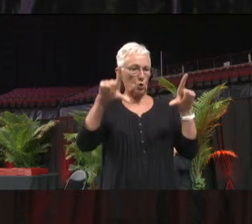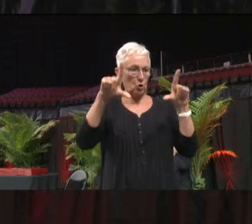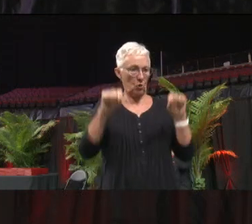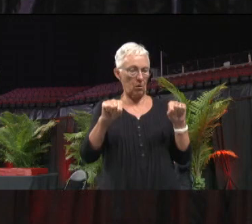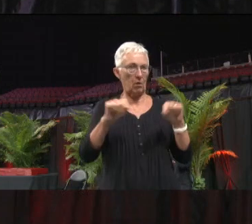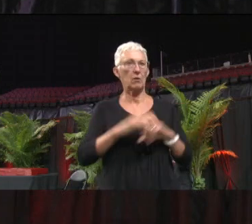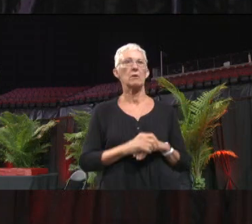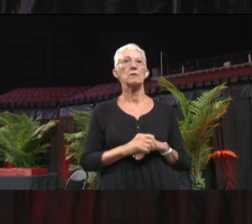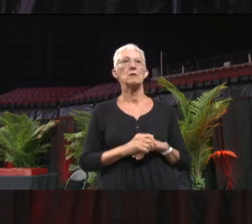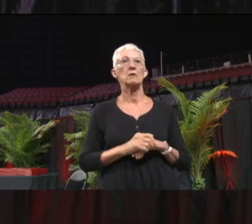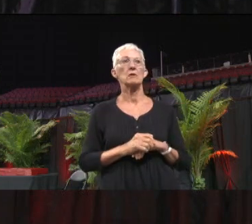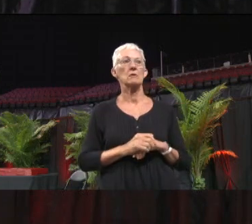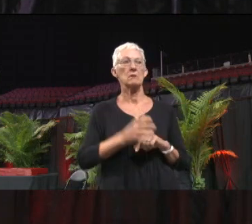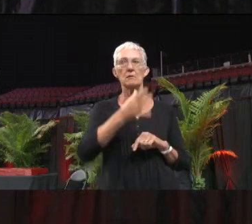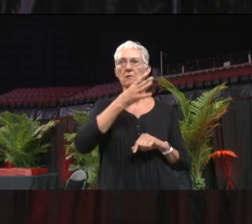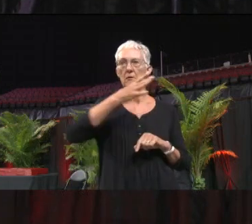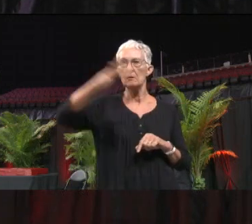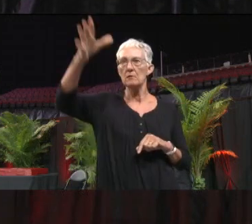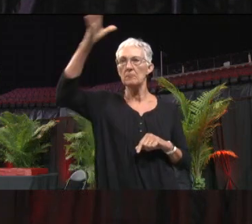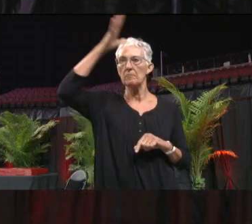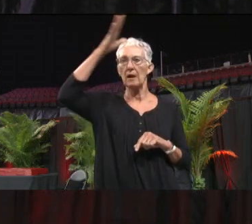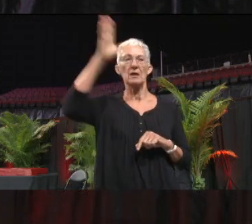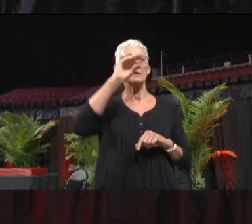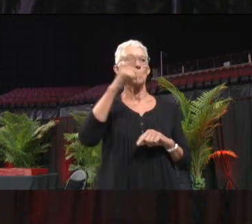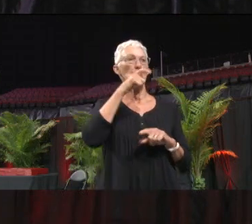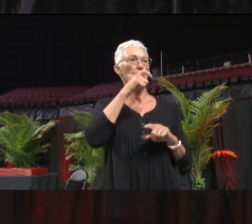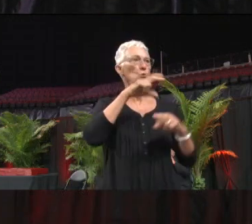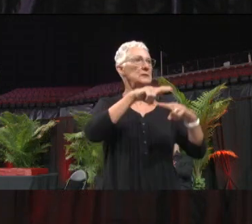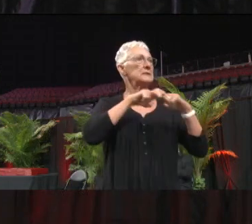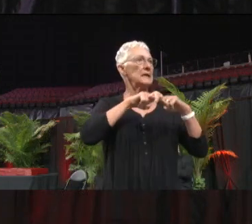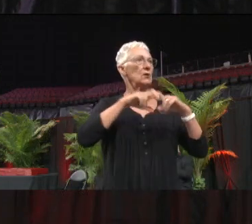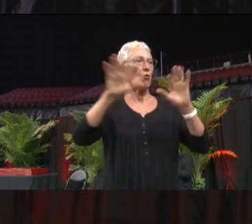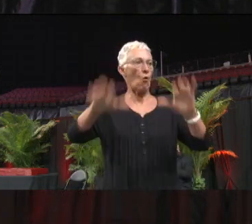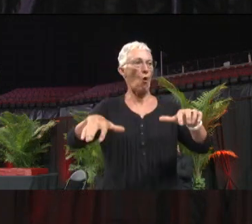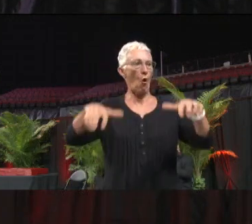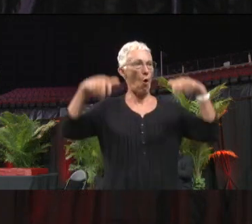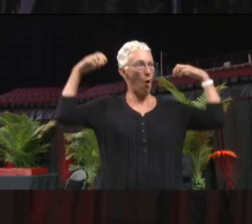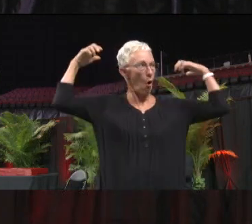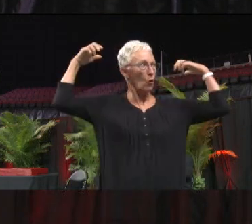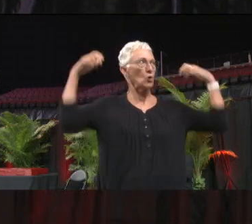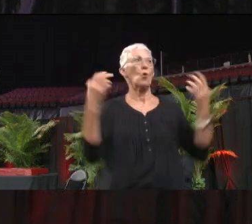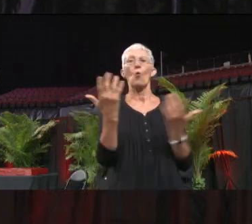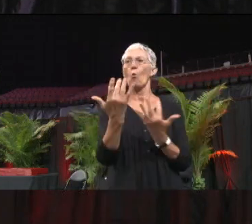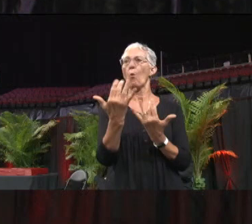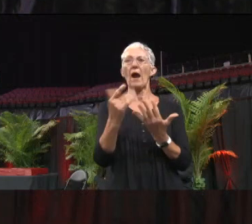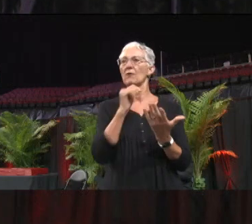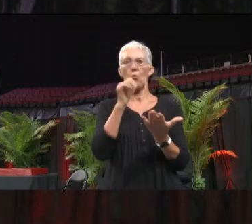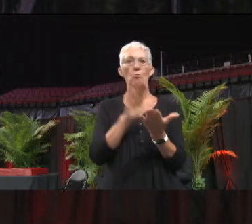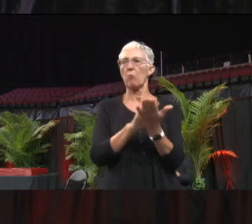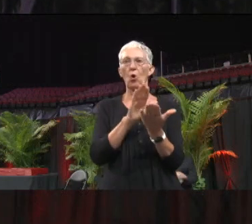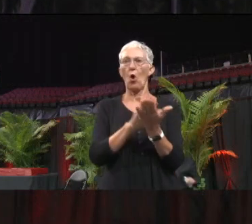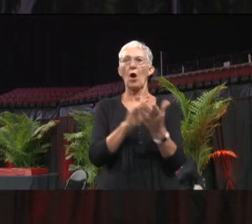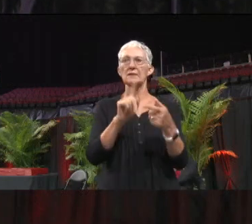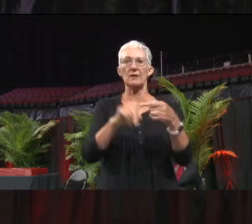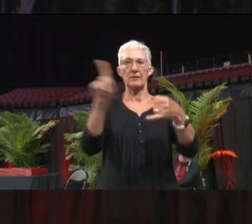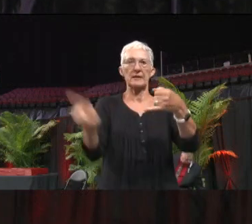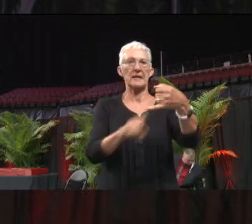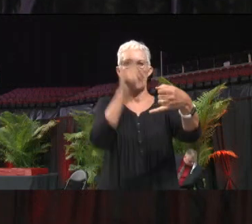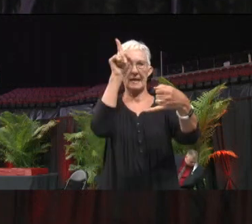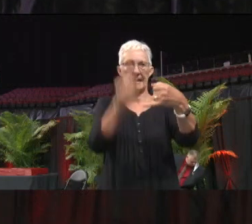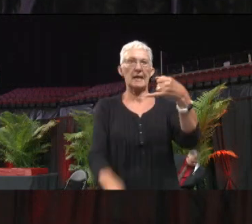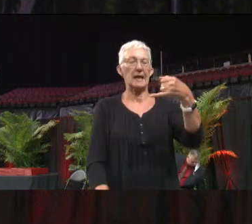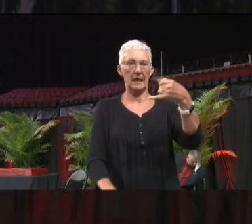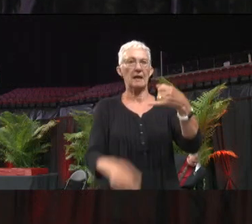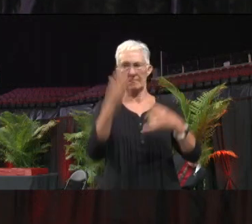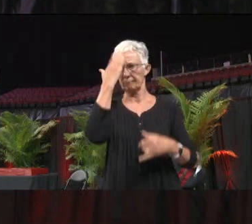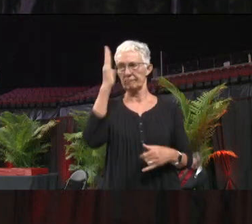Parents and members in the audience, please hold your applause until the entire class has passed. We understand your enthusiasm. We're all